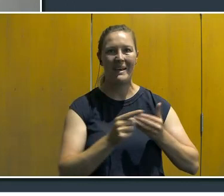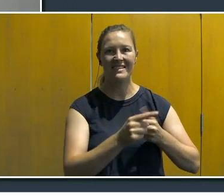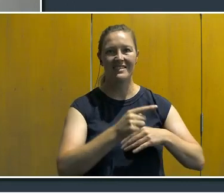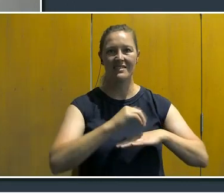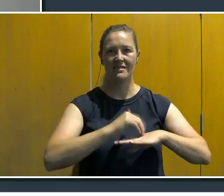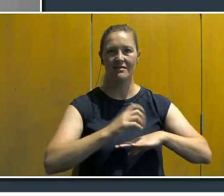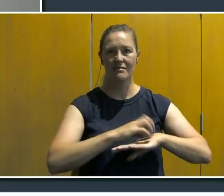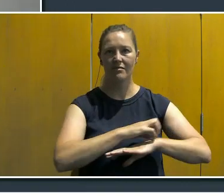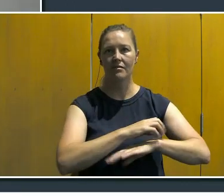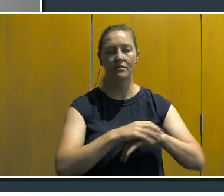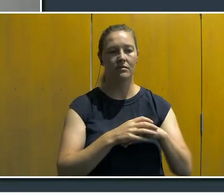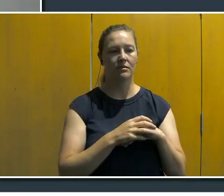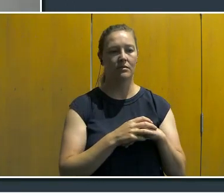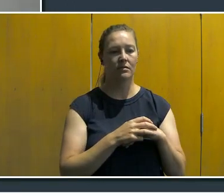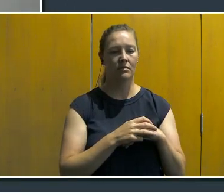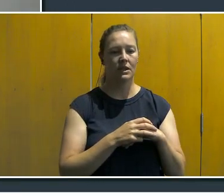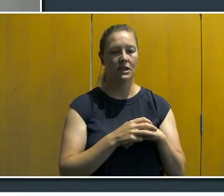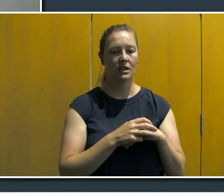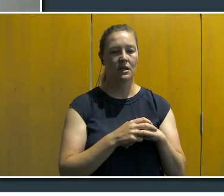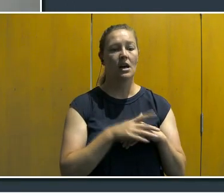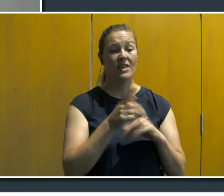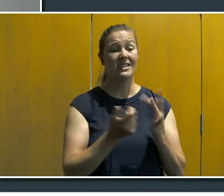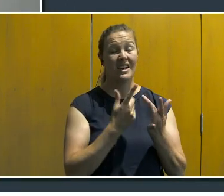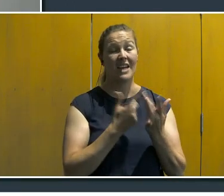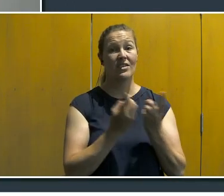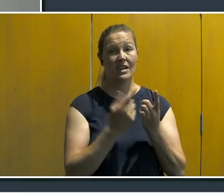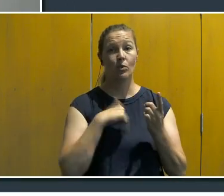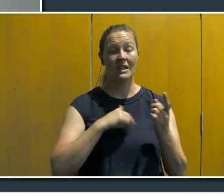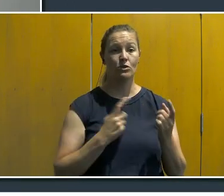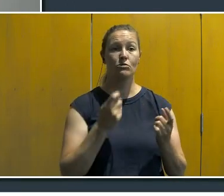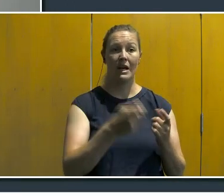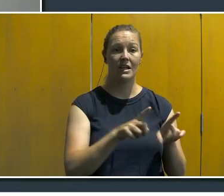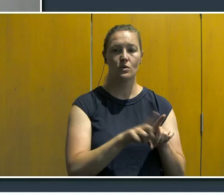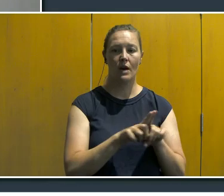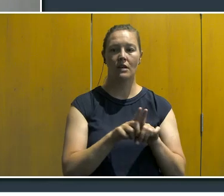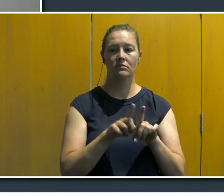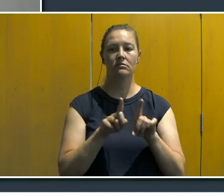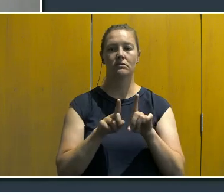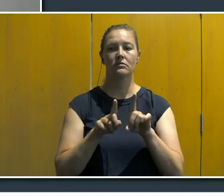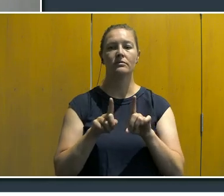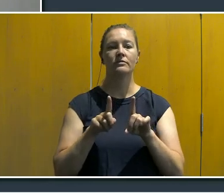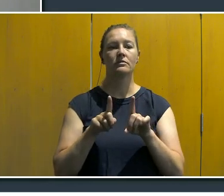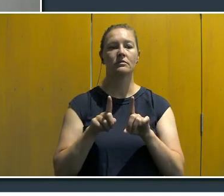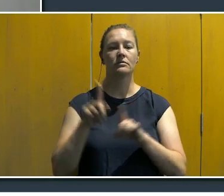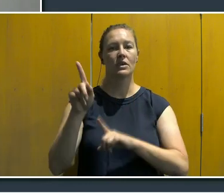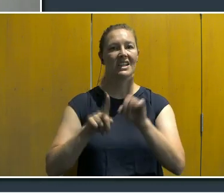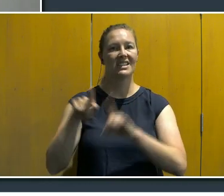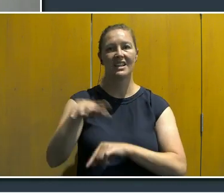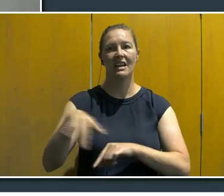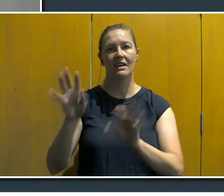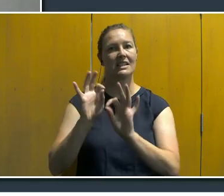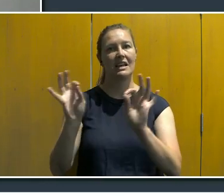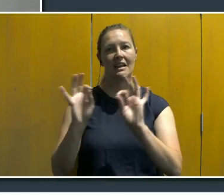costs. That's another example of the costs that apply to us, which people in the urban areas